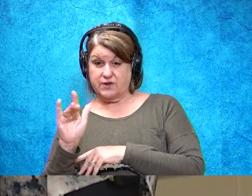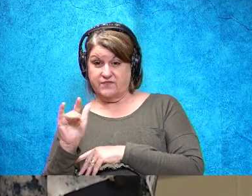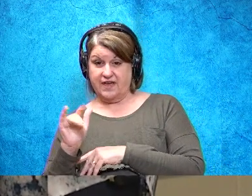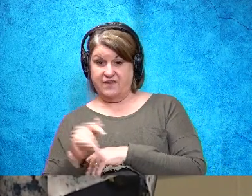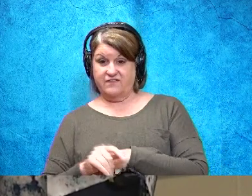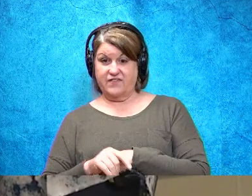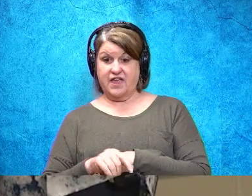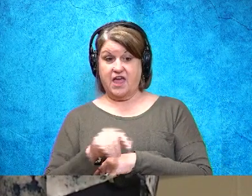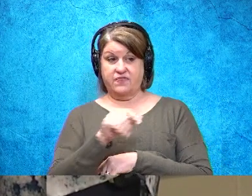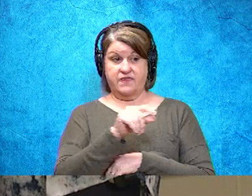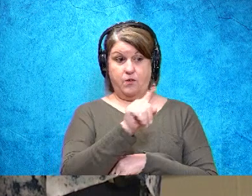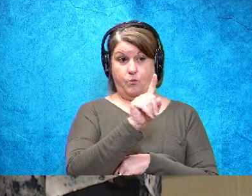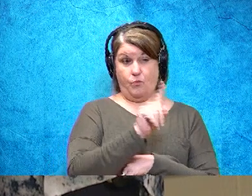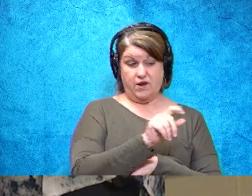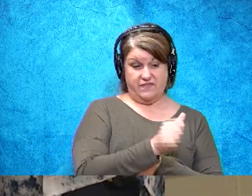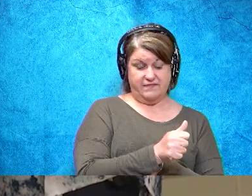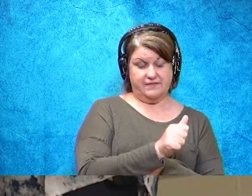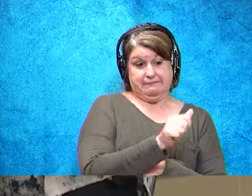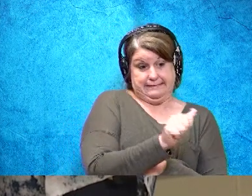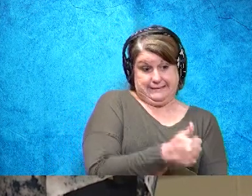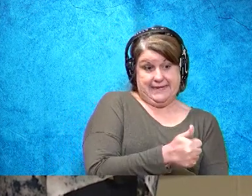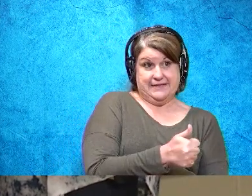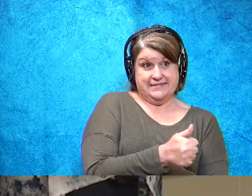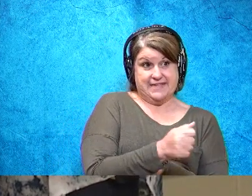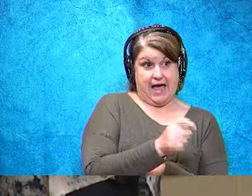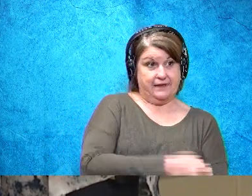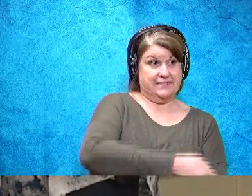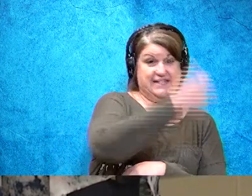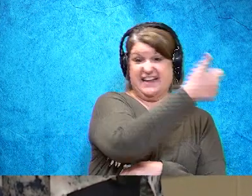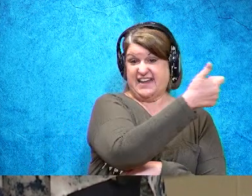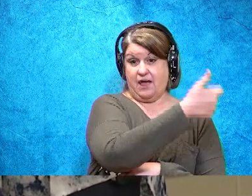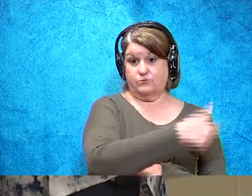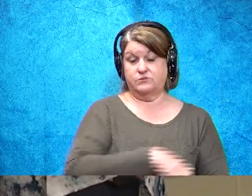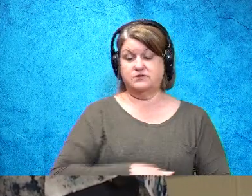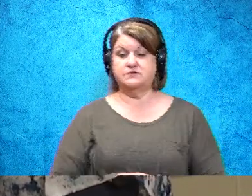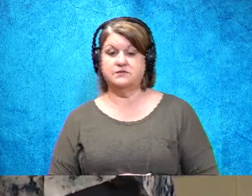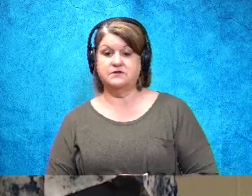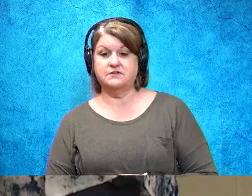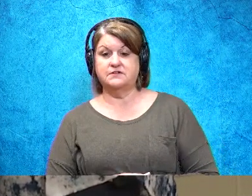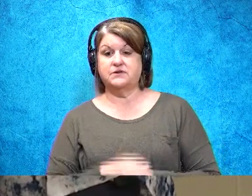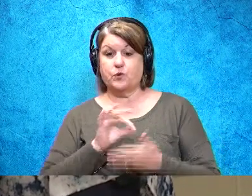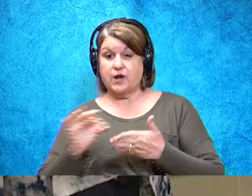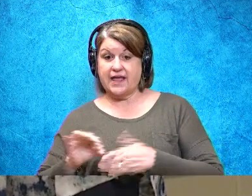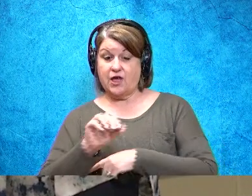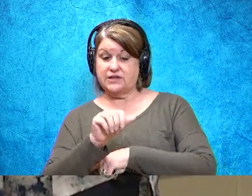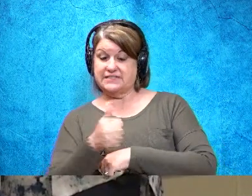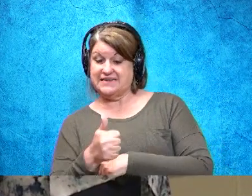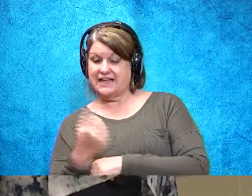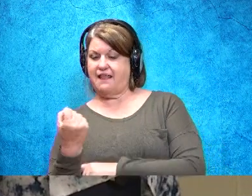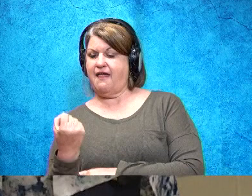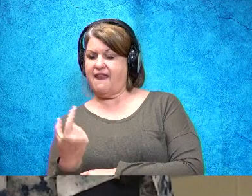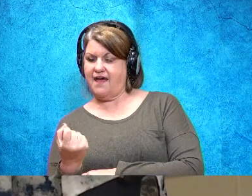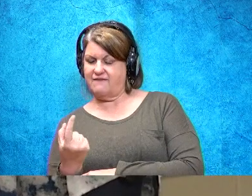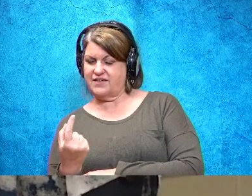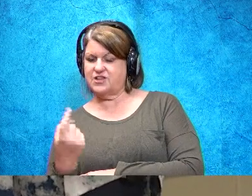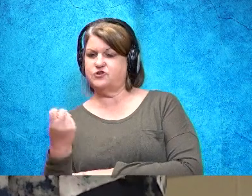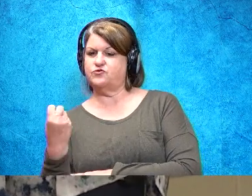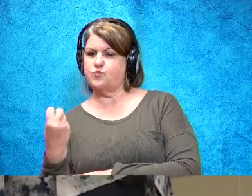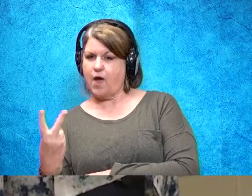10. So let's count. 10, 11,